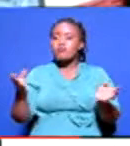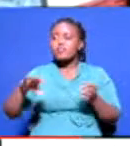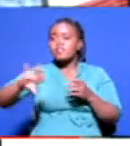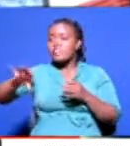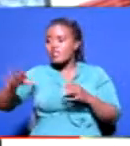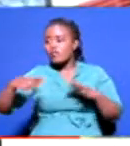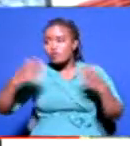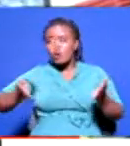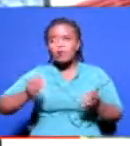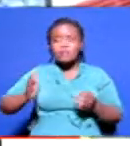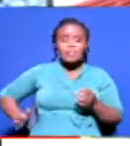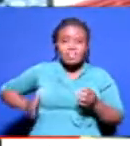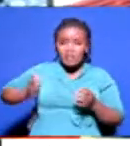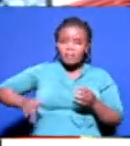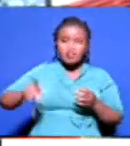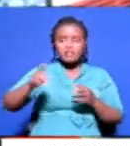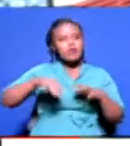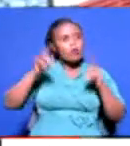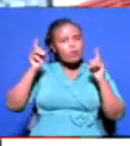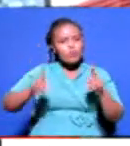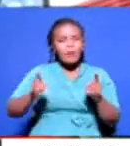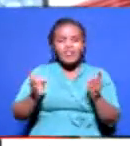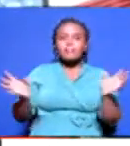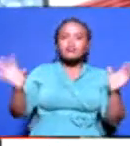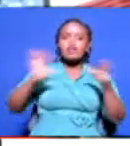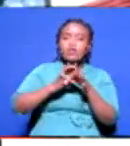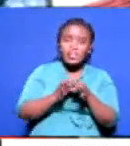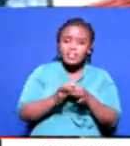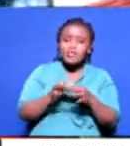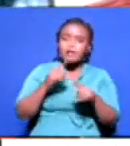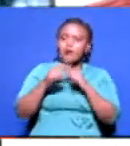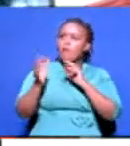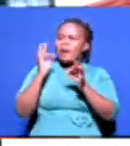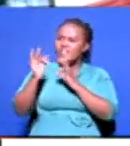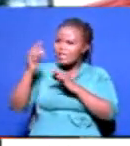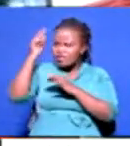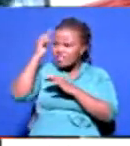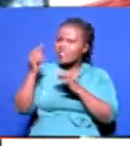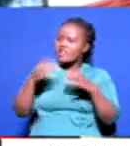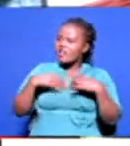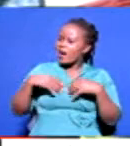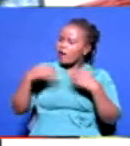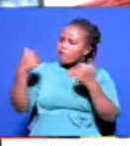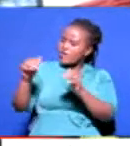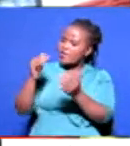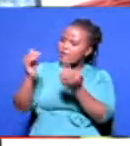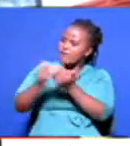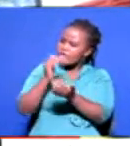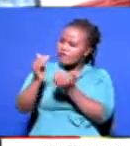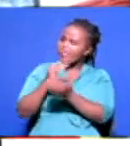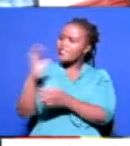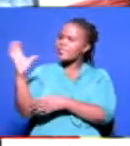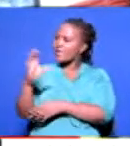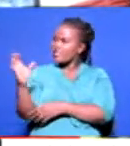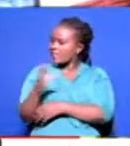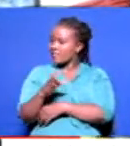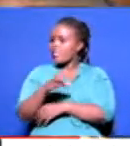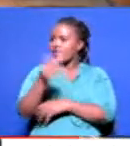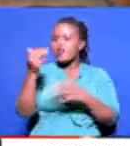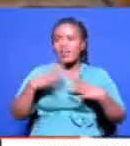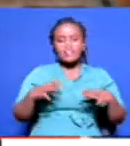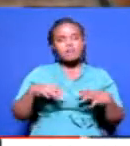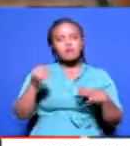ndiyo sisi zote tumtafikie kura. Lakini akituonyesha kuna yule anapendelea, ujue wengine hatutamfanyia